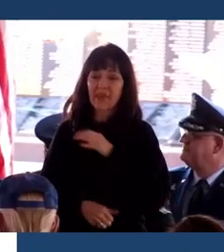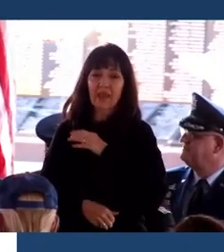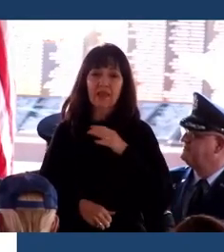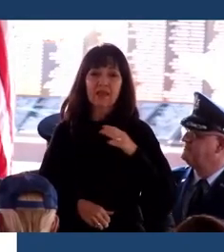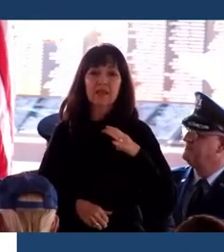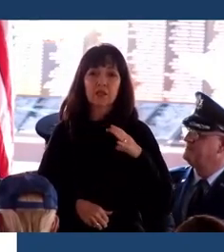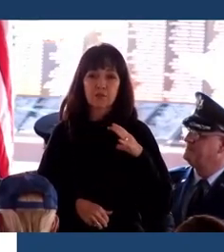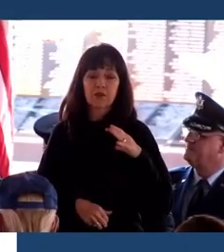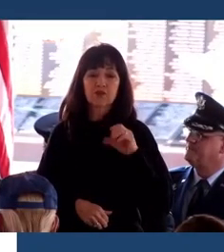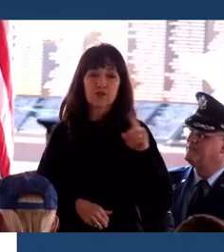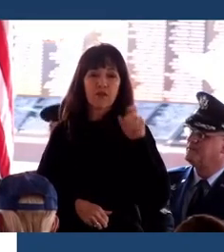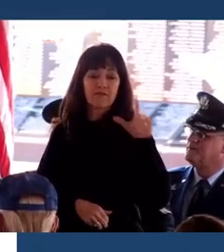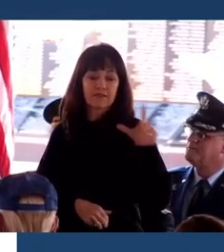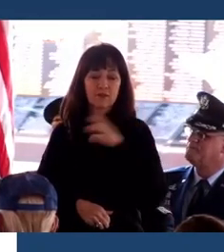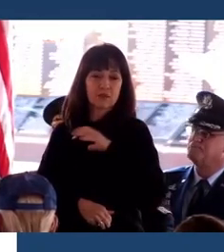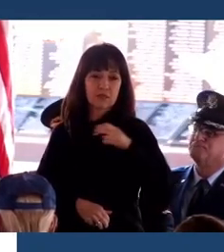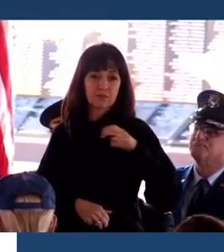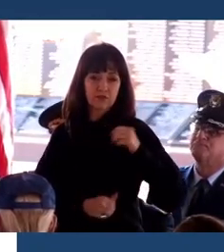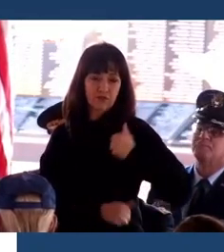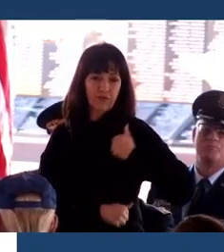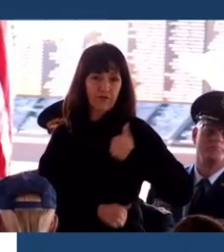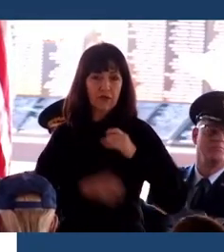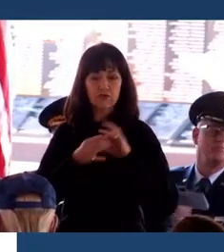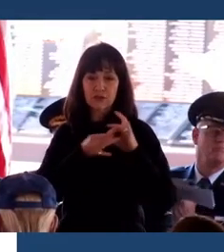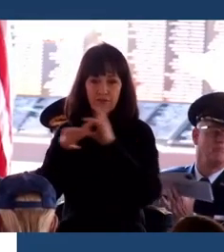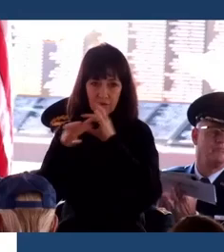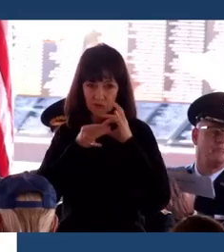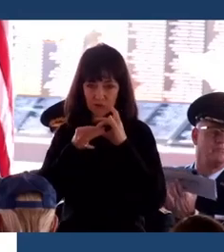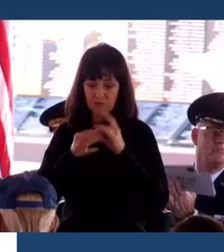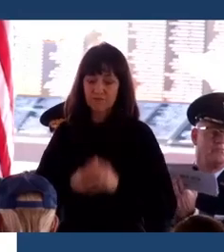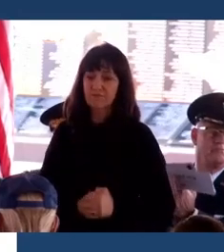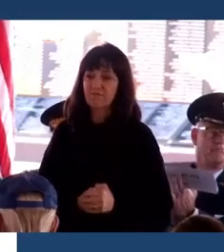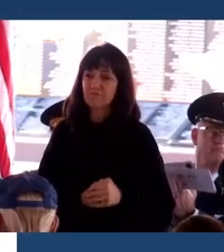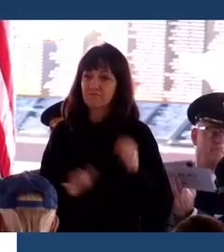Commissioners of the Delaware Commission of Veterans Affairs.